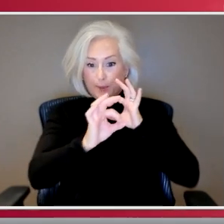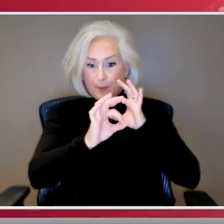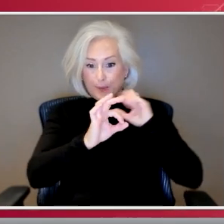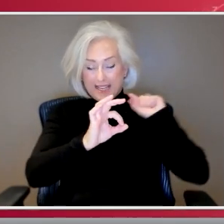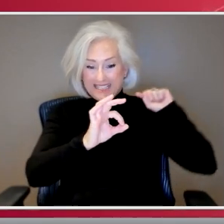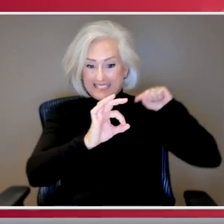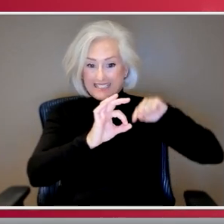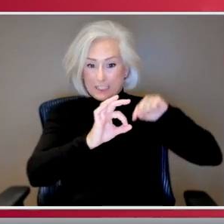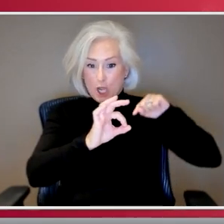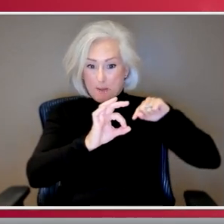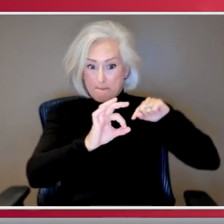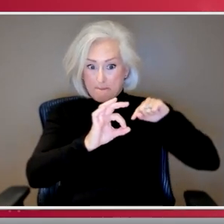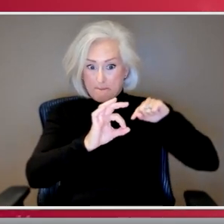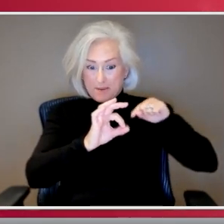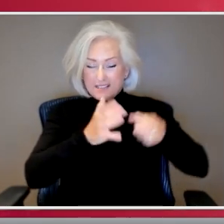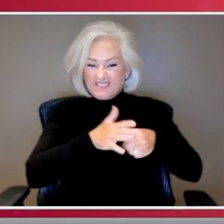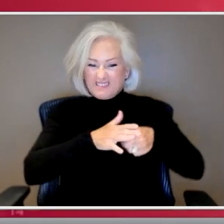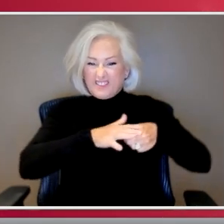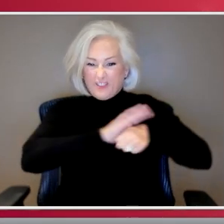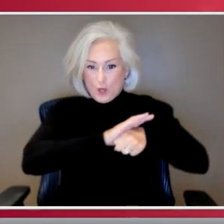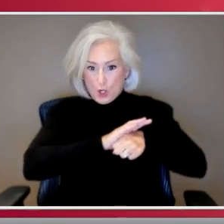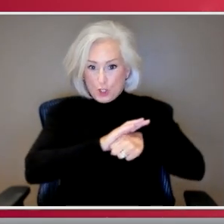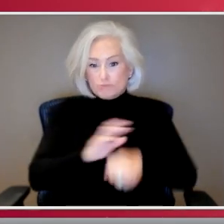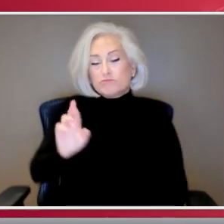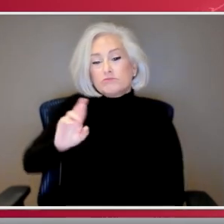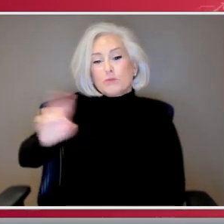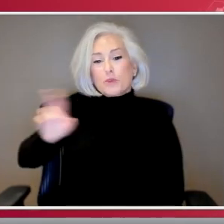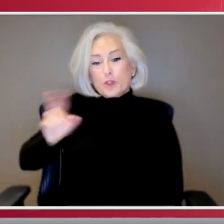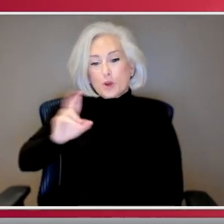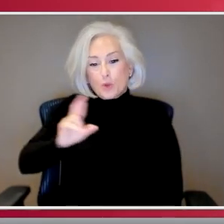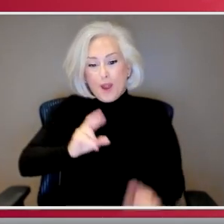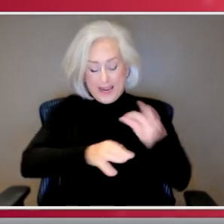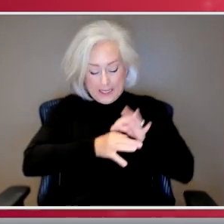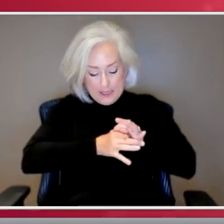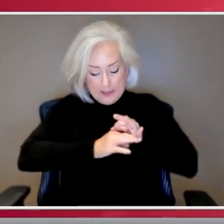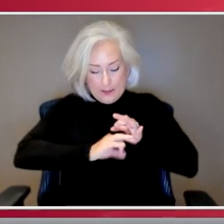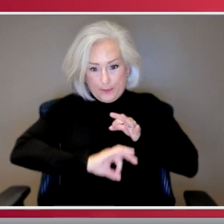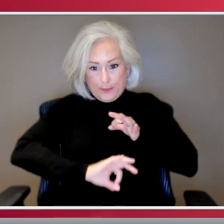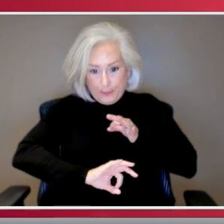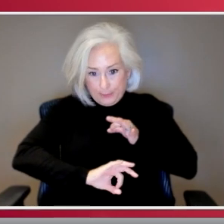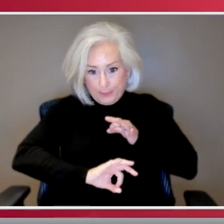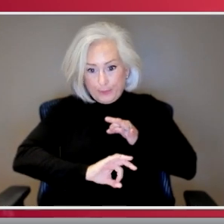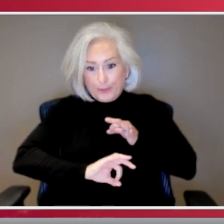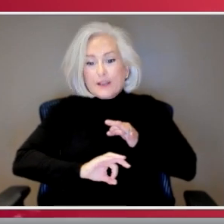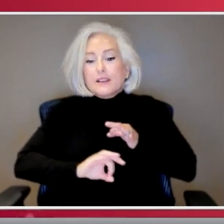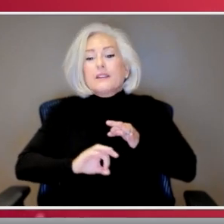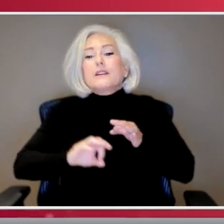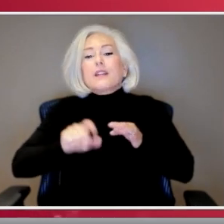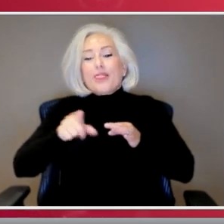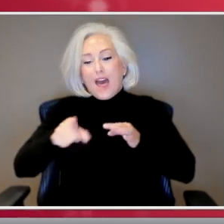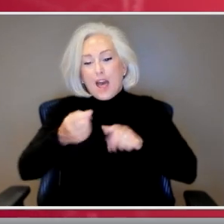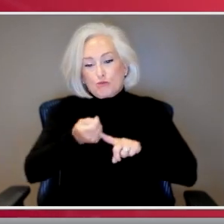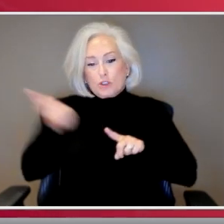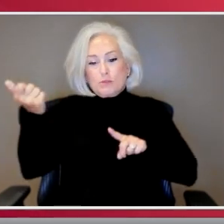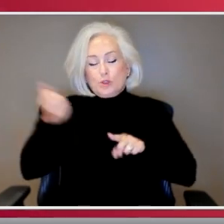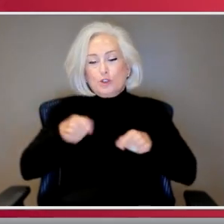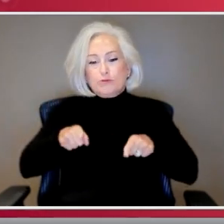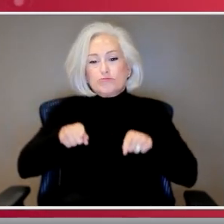on the right, that's her ascending aorta and the beginning of her arch, which was removed at the time of surgery. Vicki, is it